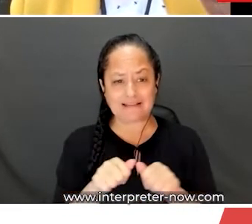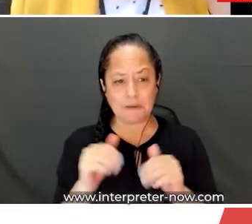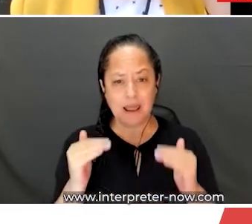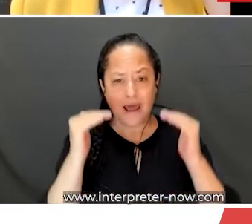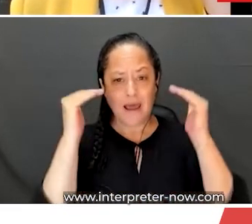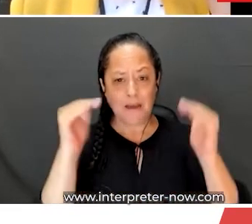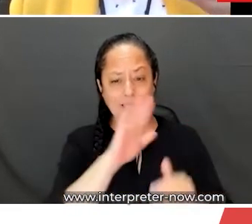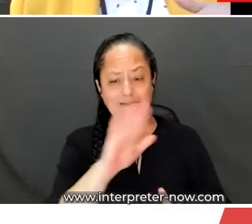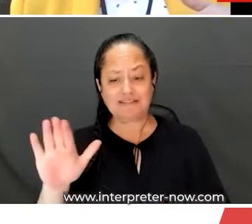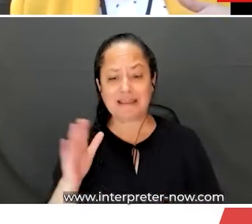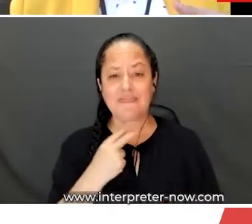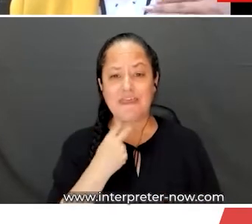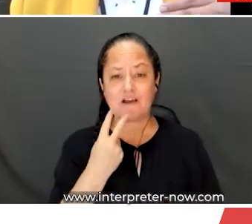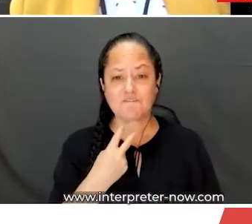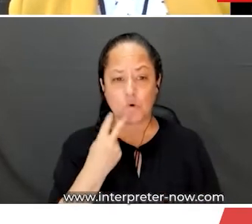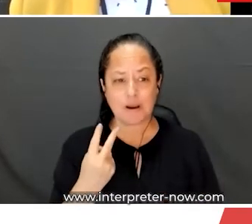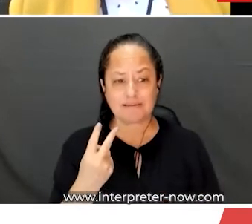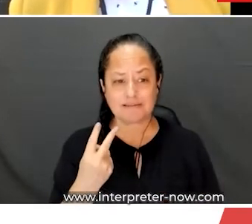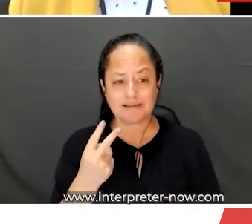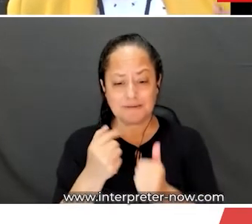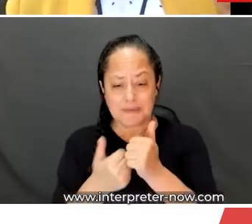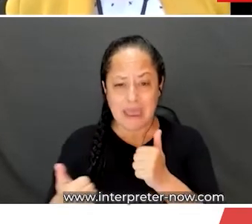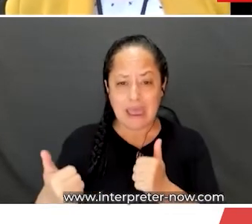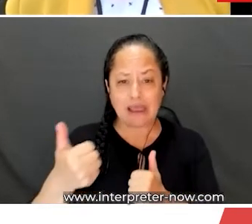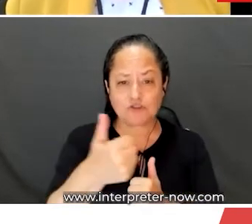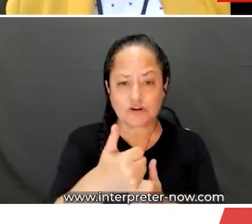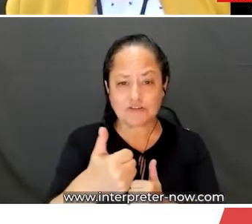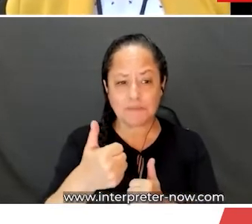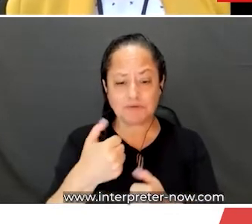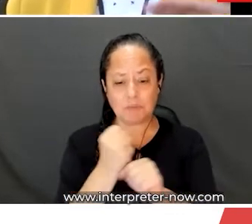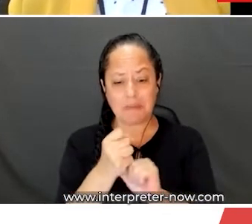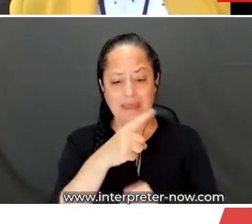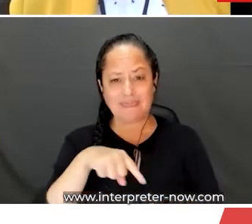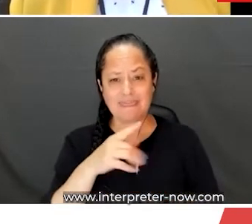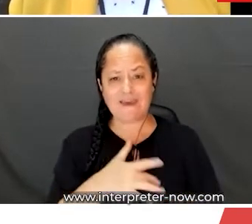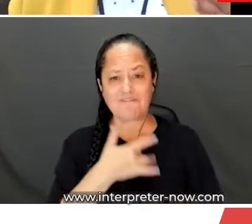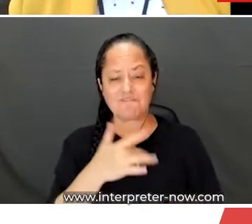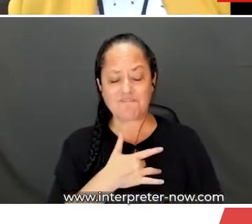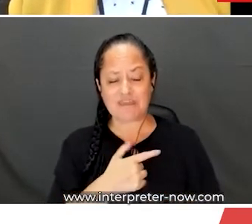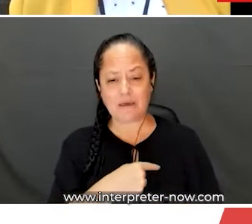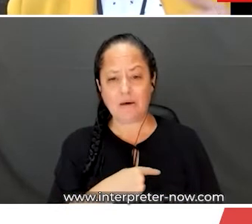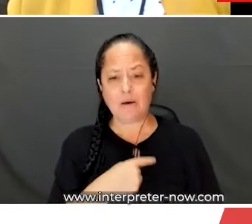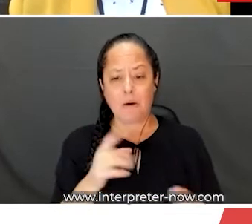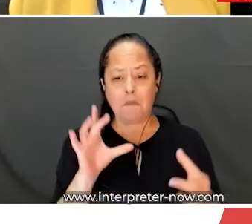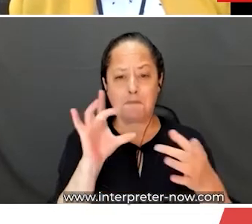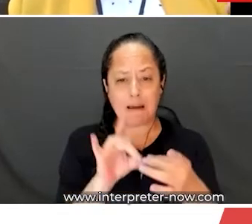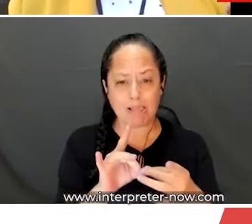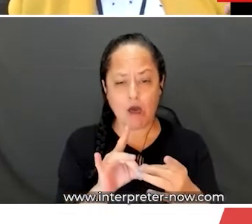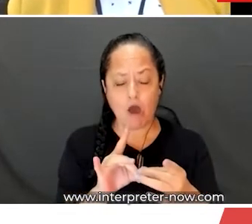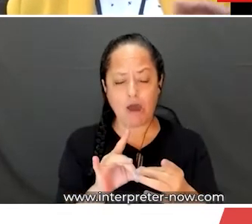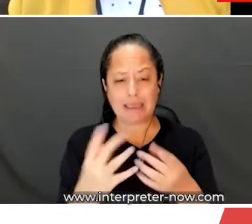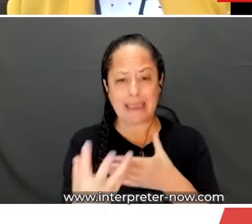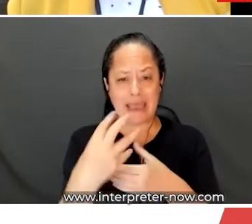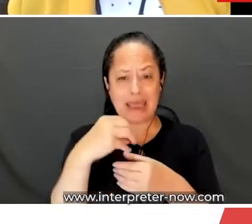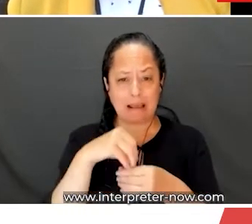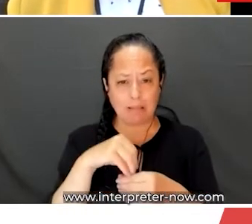uplifting their voices and going that extra step to make them feel a sense of belonging and inclusion is only going to make for a